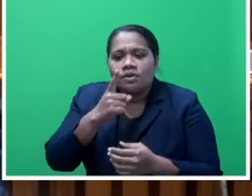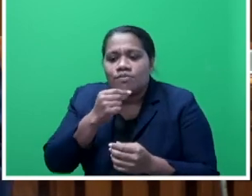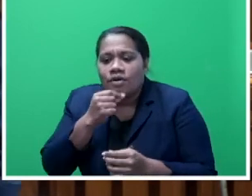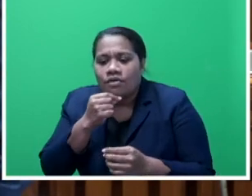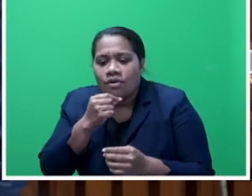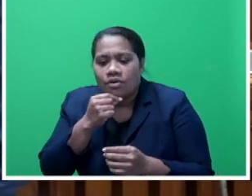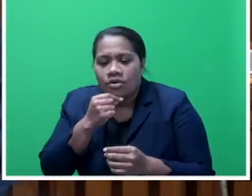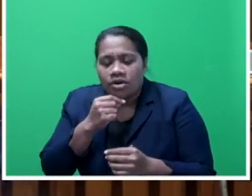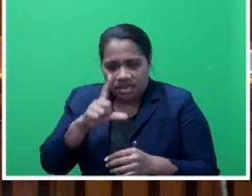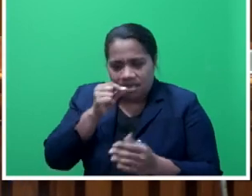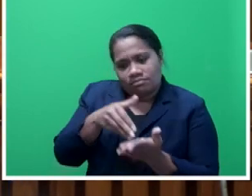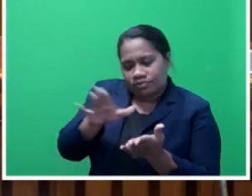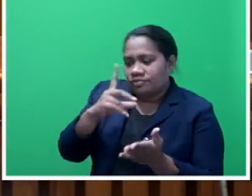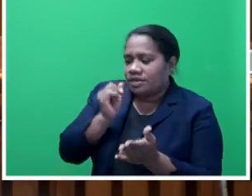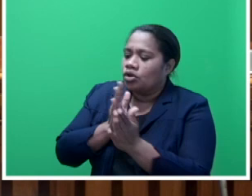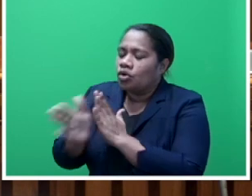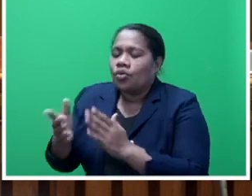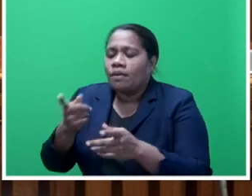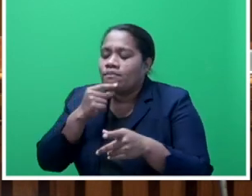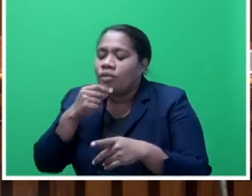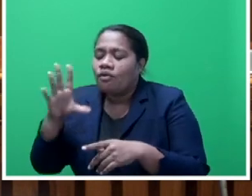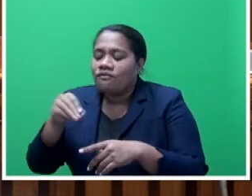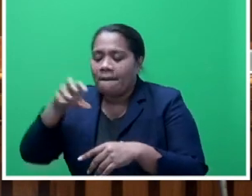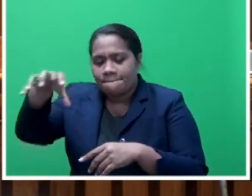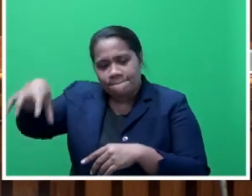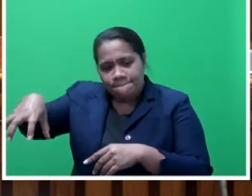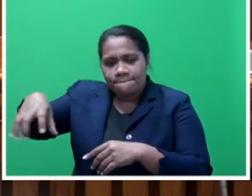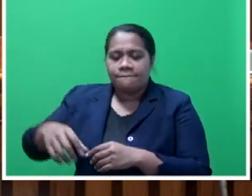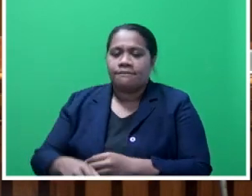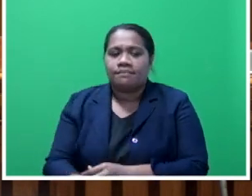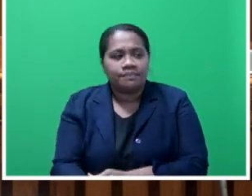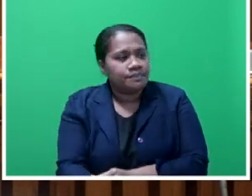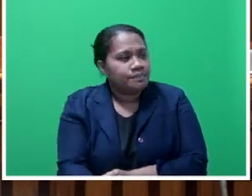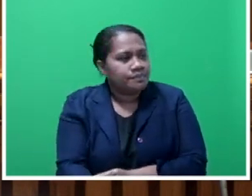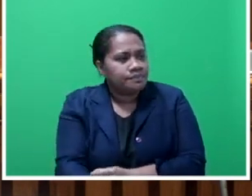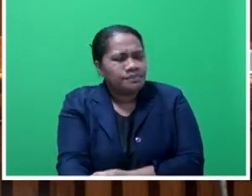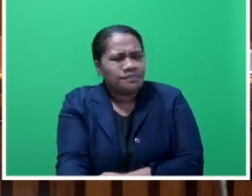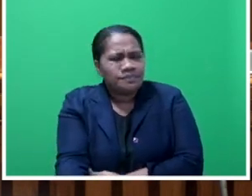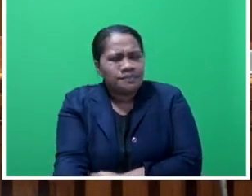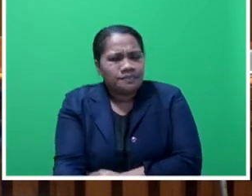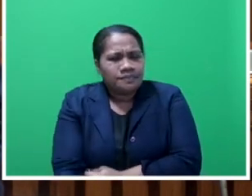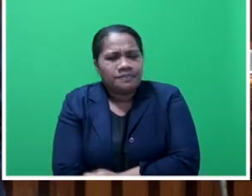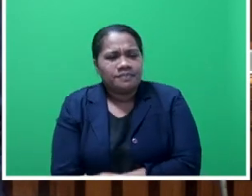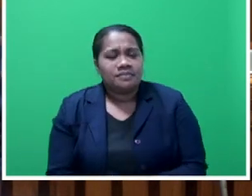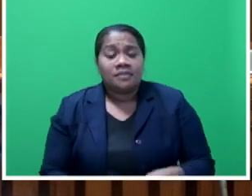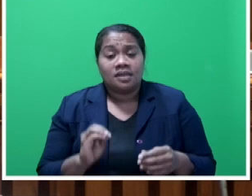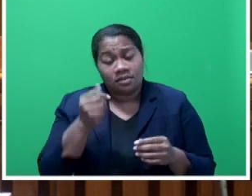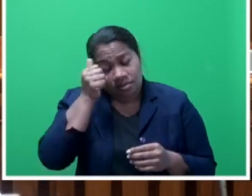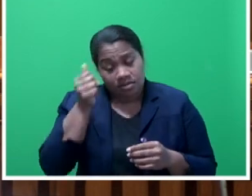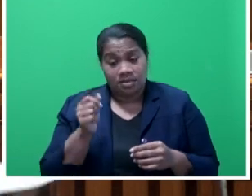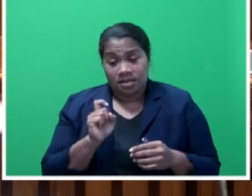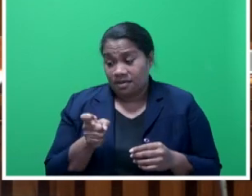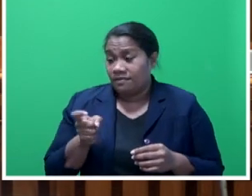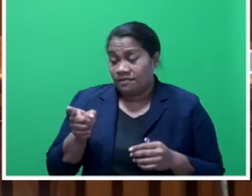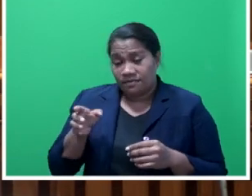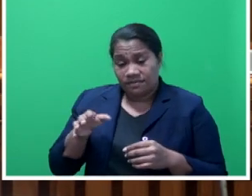automatically issue bonds to the full amount of the guaranteed amount. So, if these people want to come and talk about